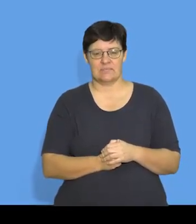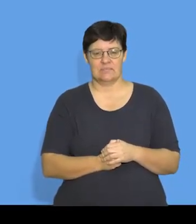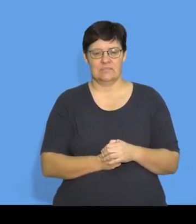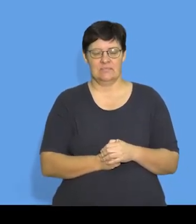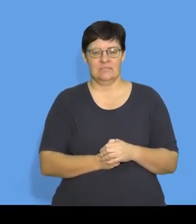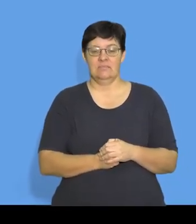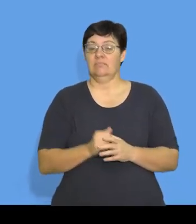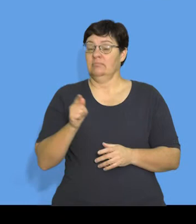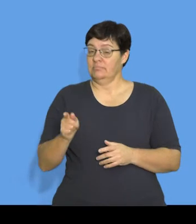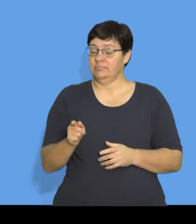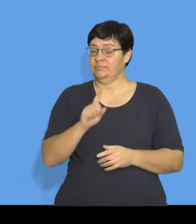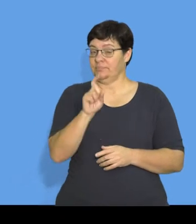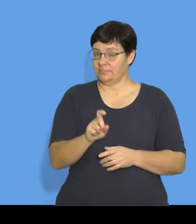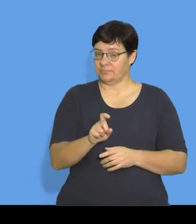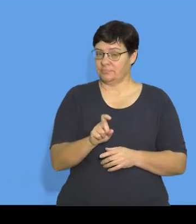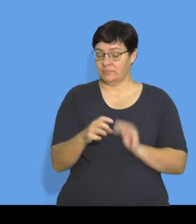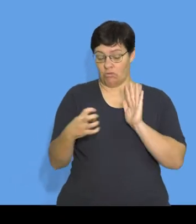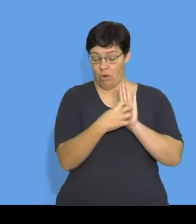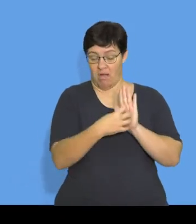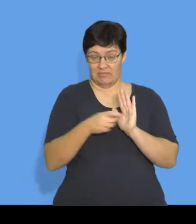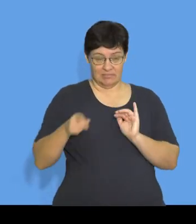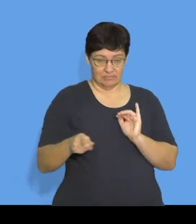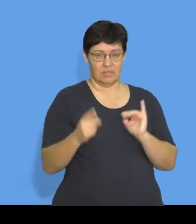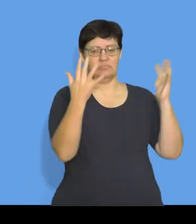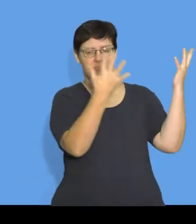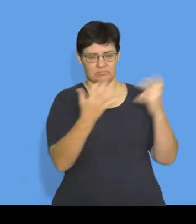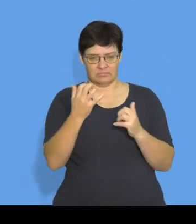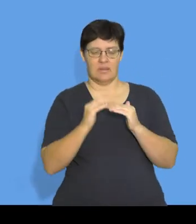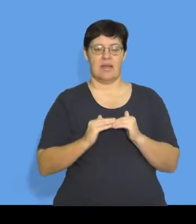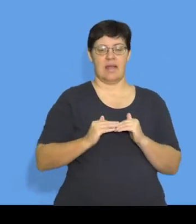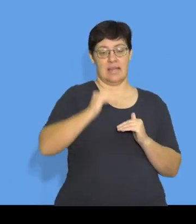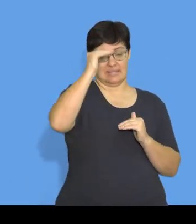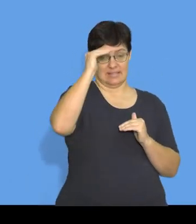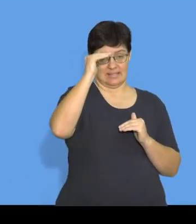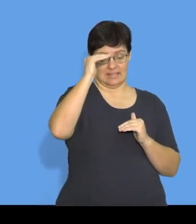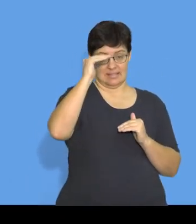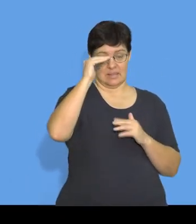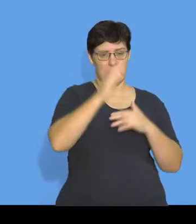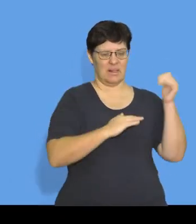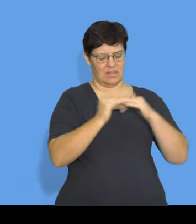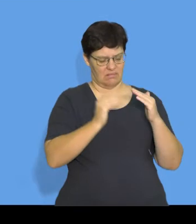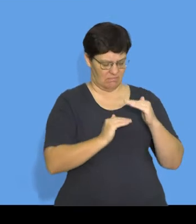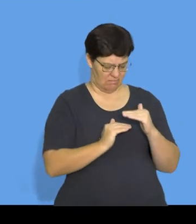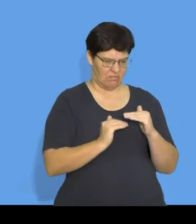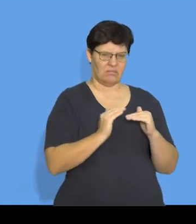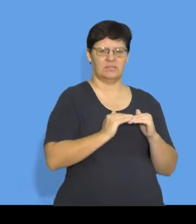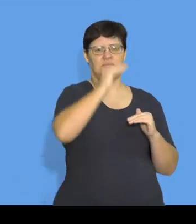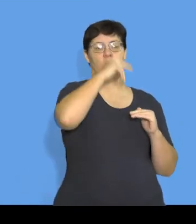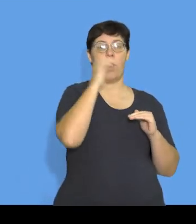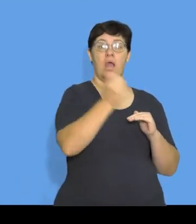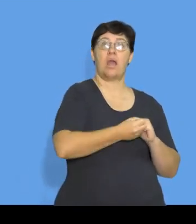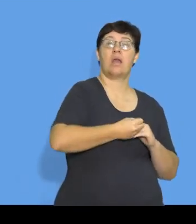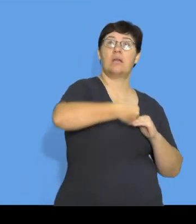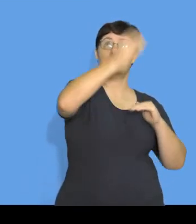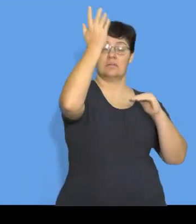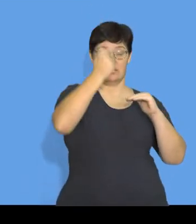Now they say use the graph to calculate the height of the building. Remember, my object